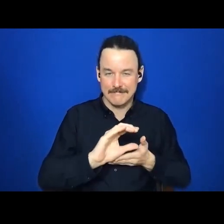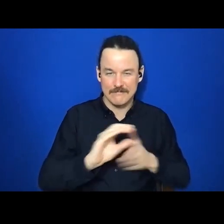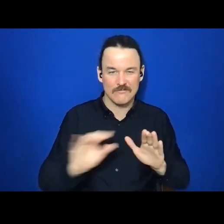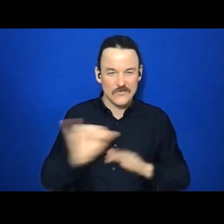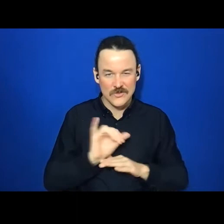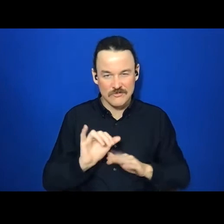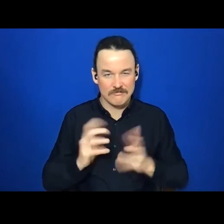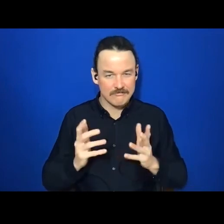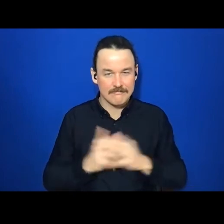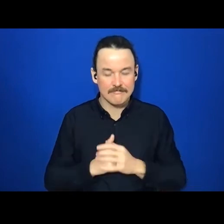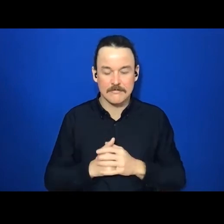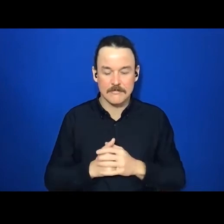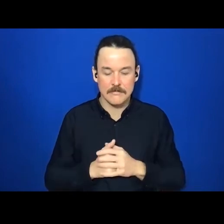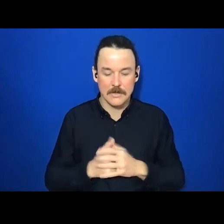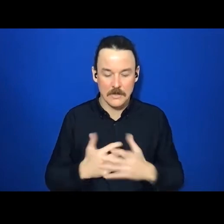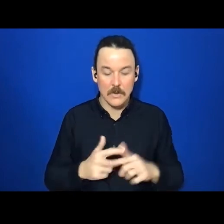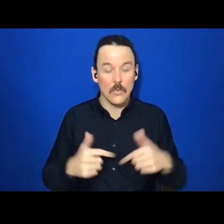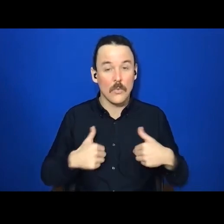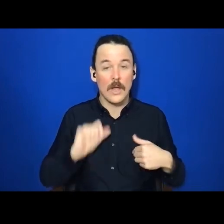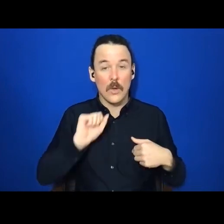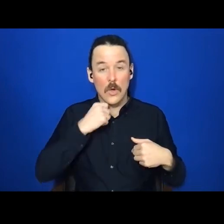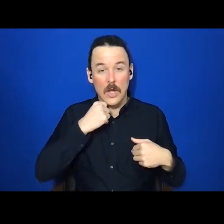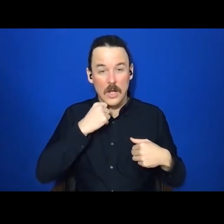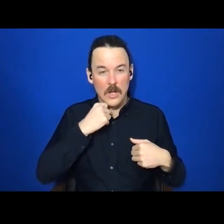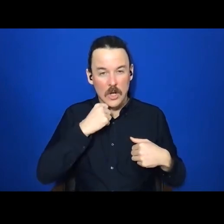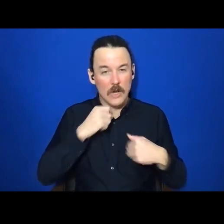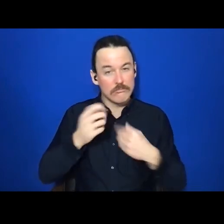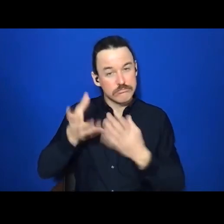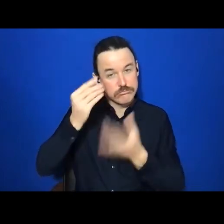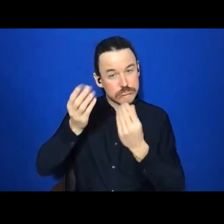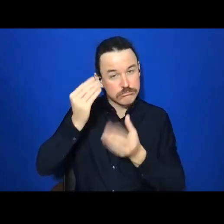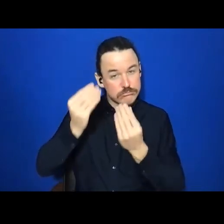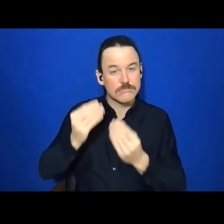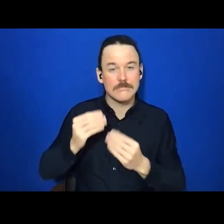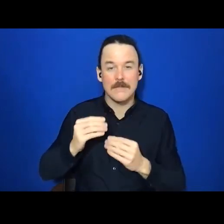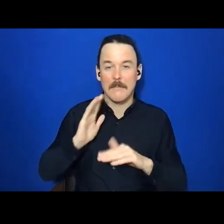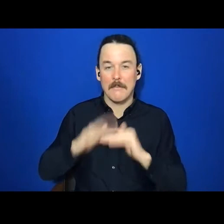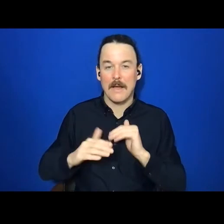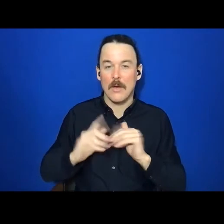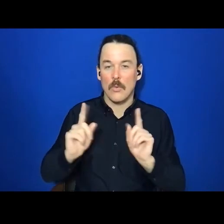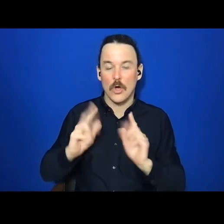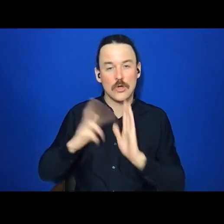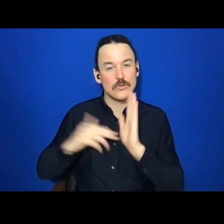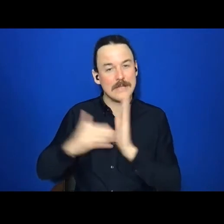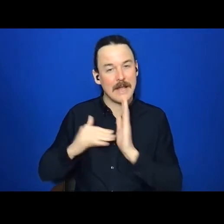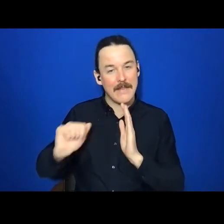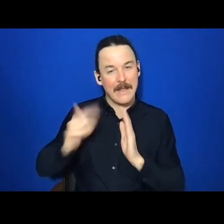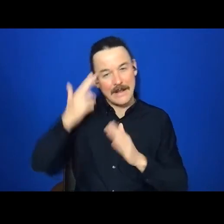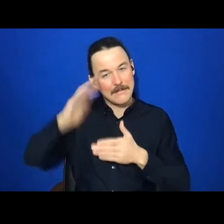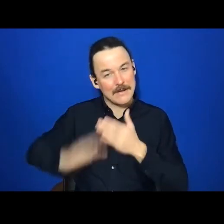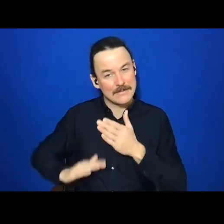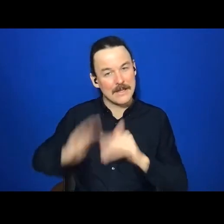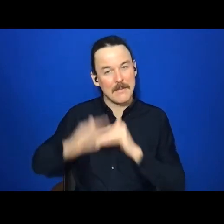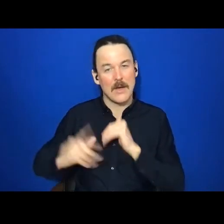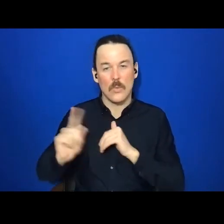from the New Zealand experience of introducing an Indigenous approach and a restorative justice approach